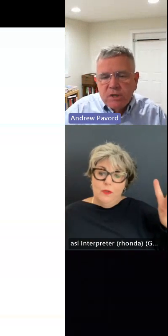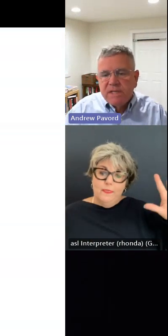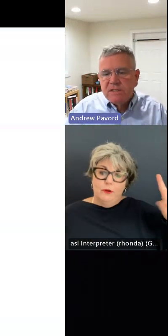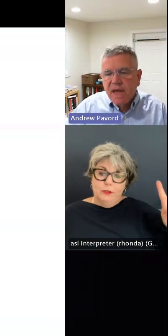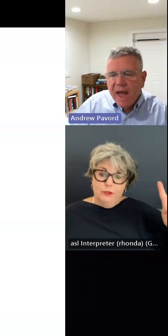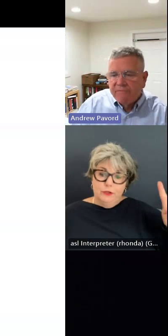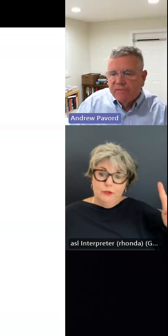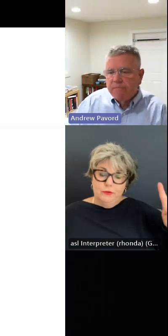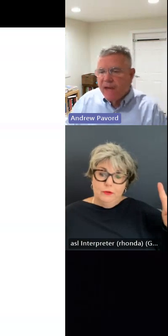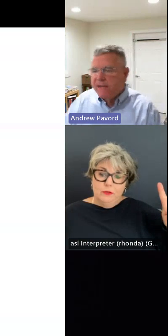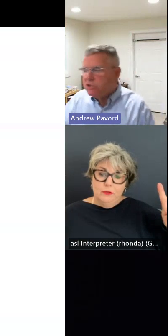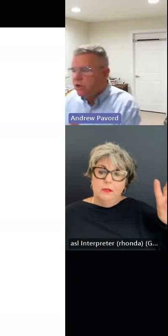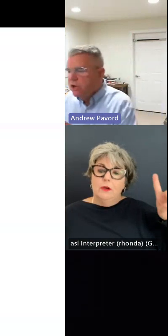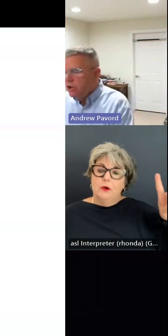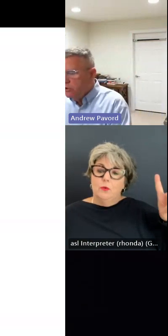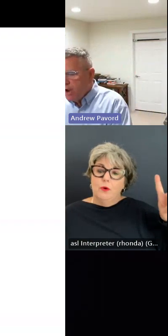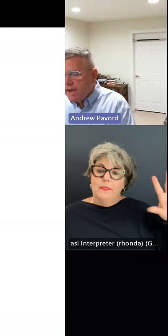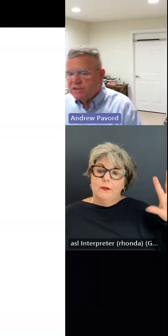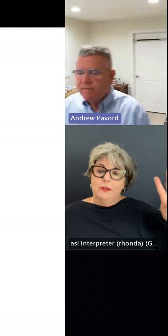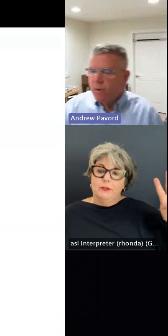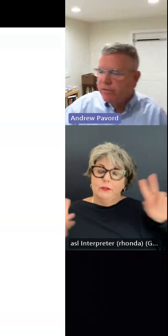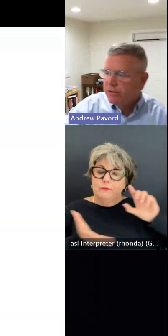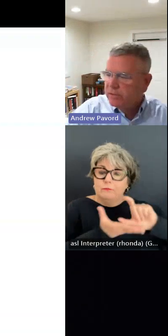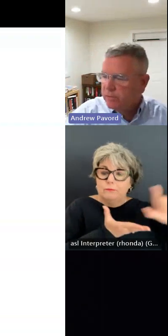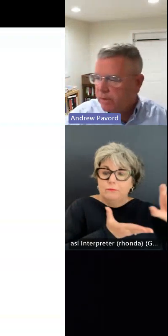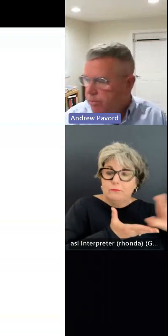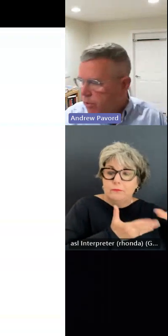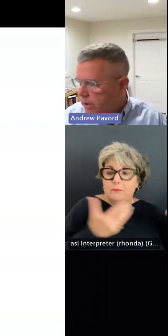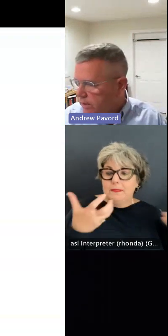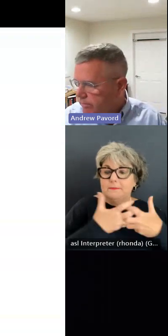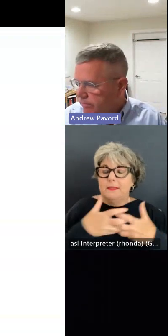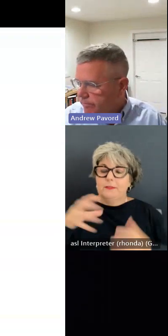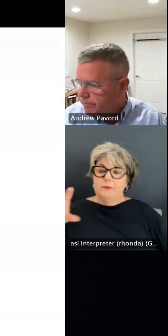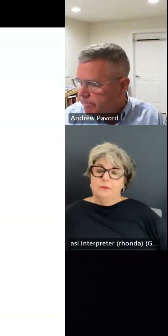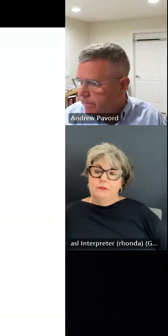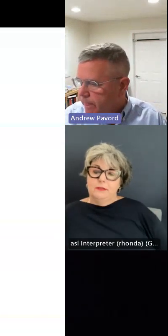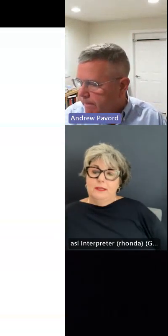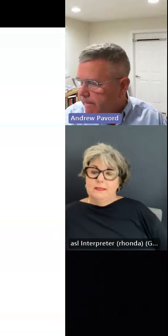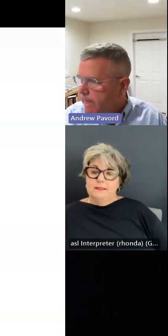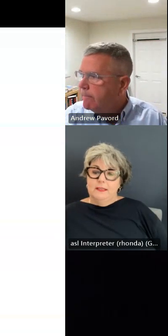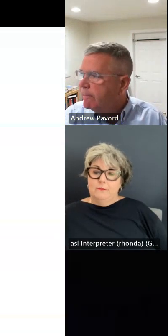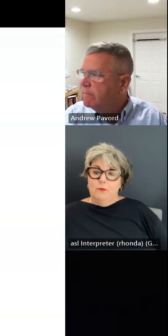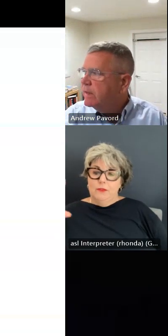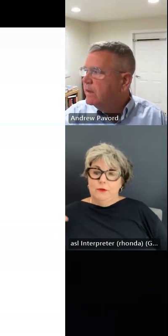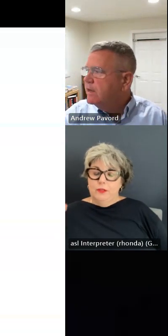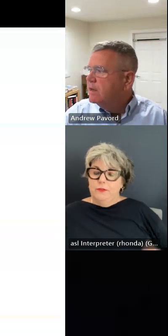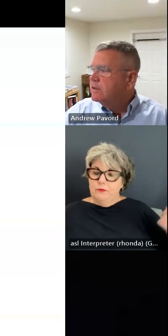your apportionments have to match your SF-133 reporting.